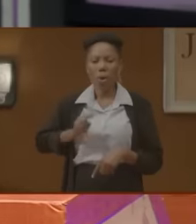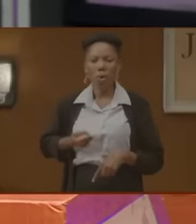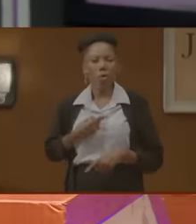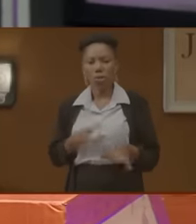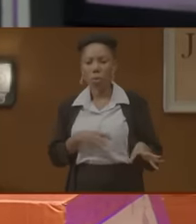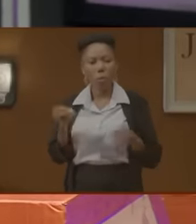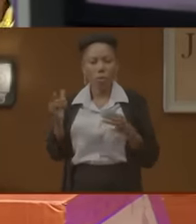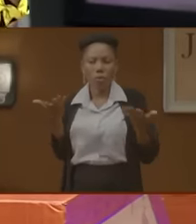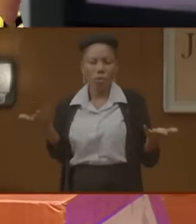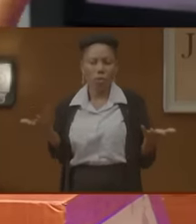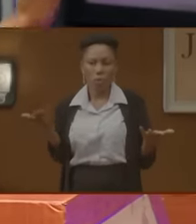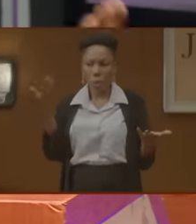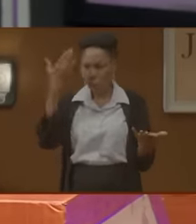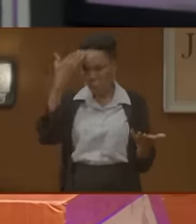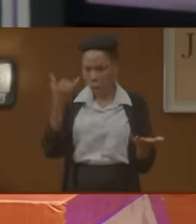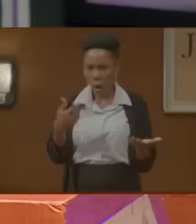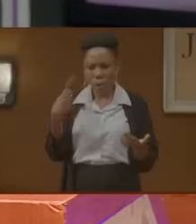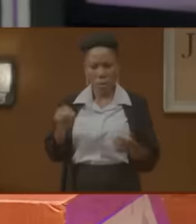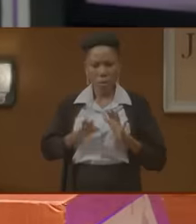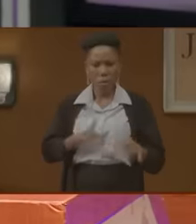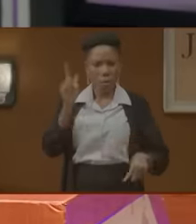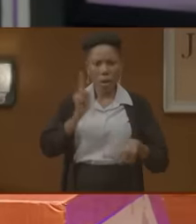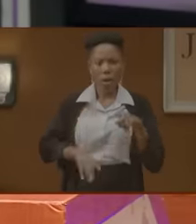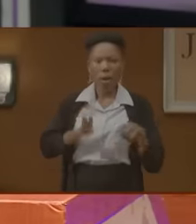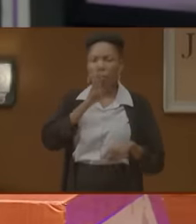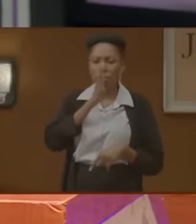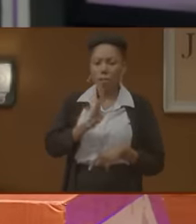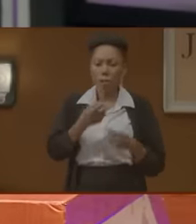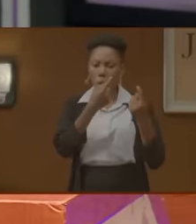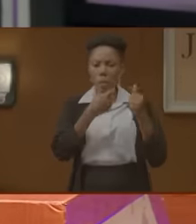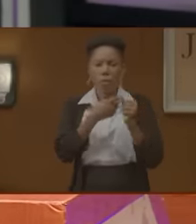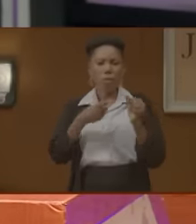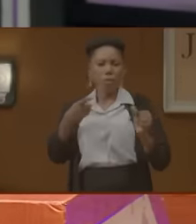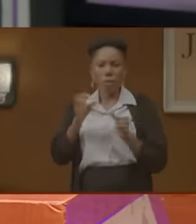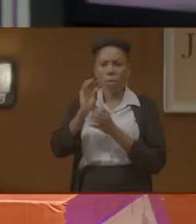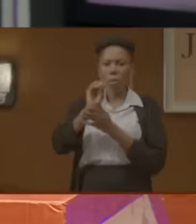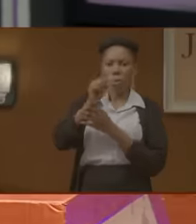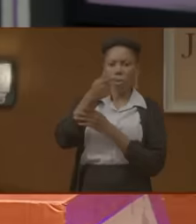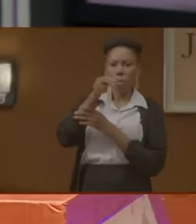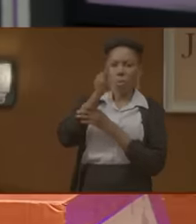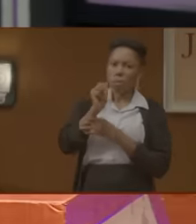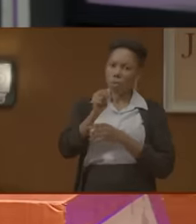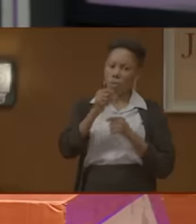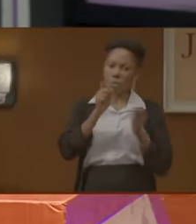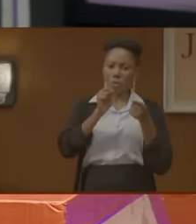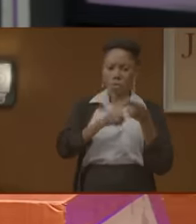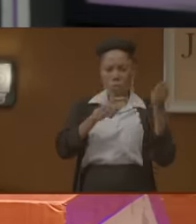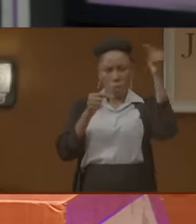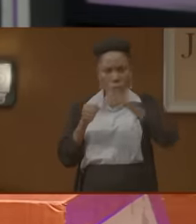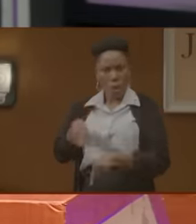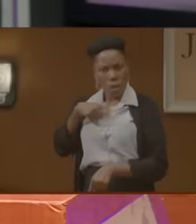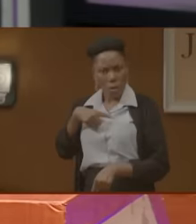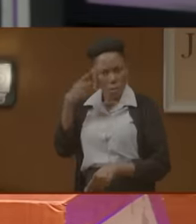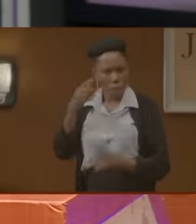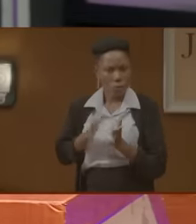The school have resumed. The children cannot be coming from Ogun State to Ibuleni. I don't know what is your plan. He off the phone. He didn't say